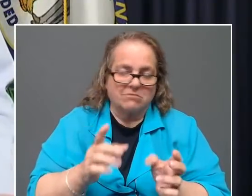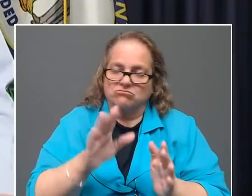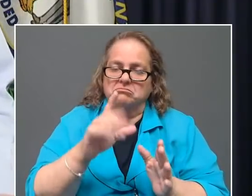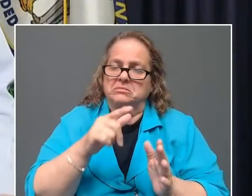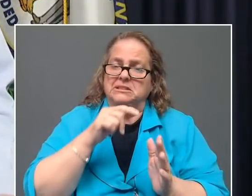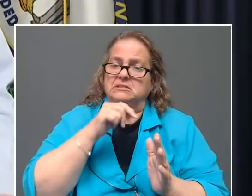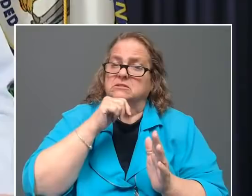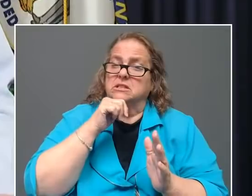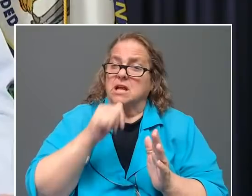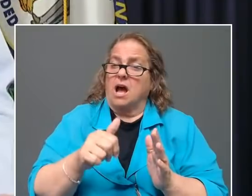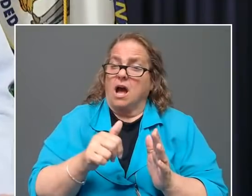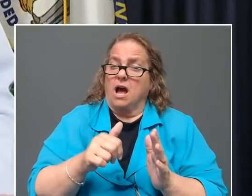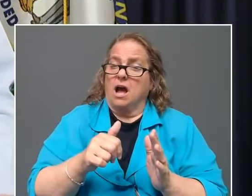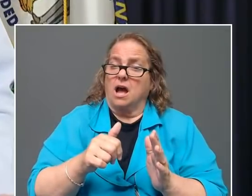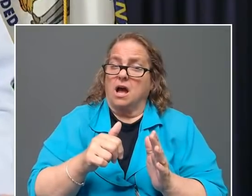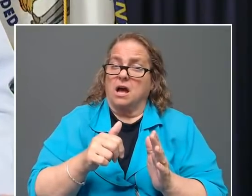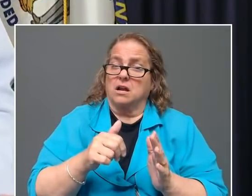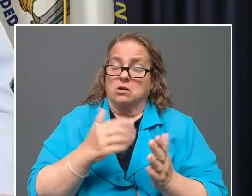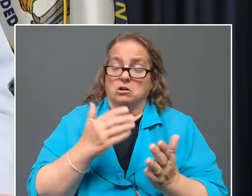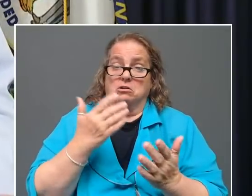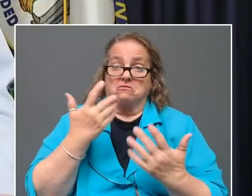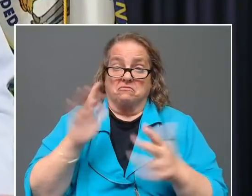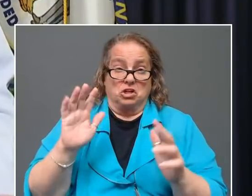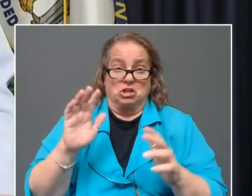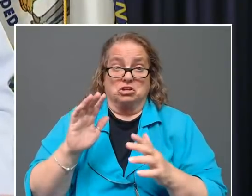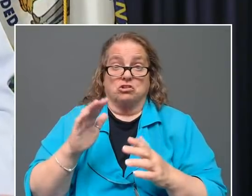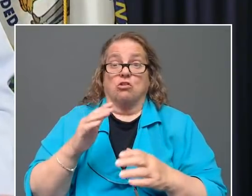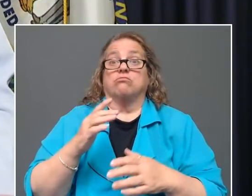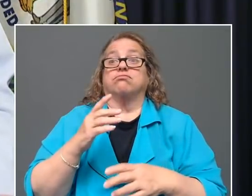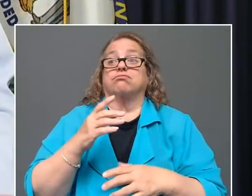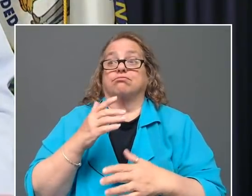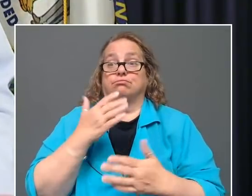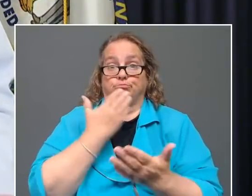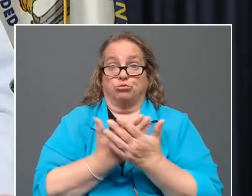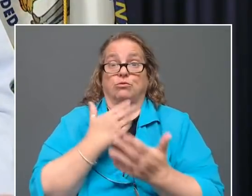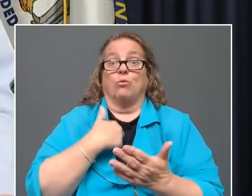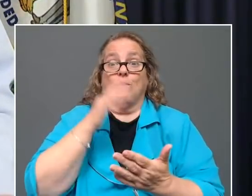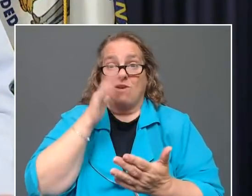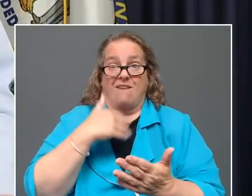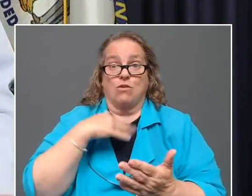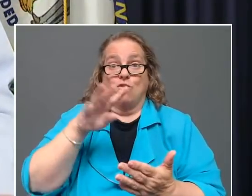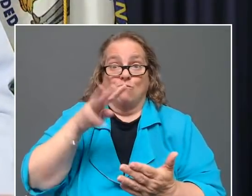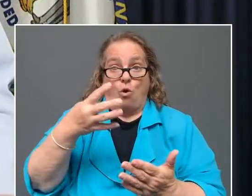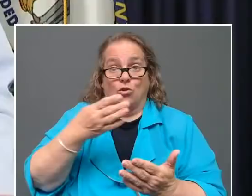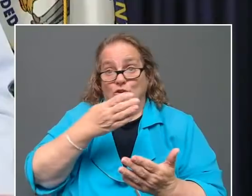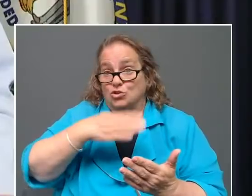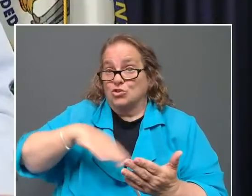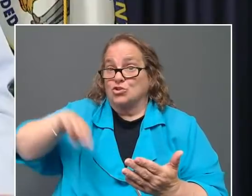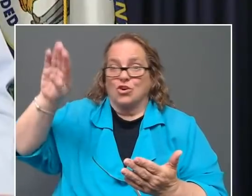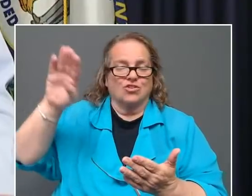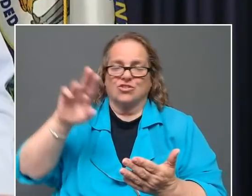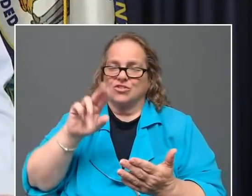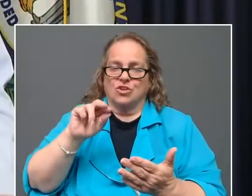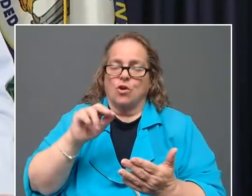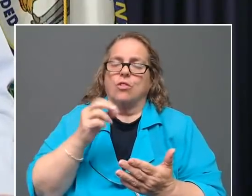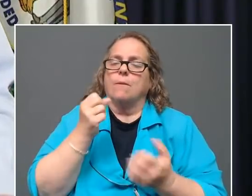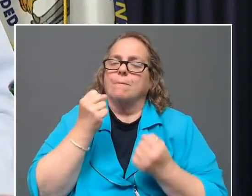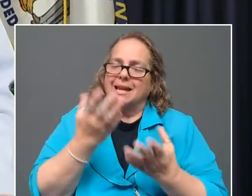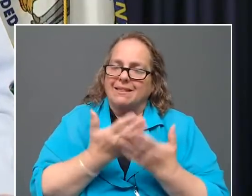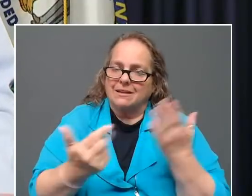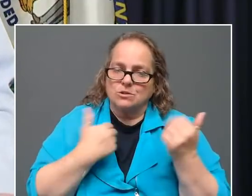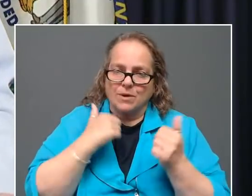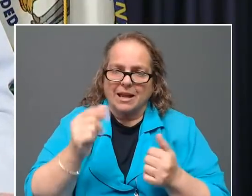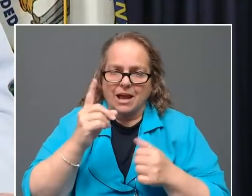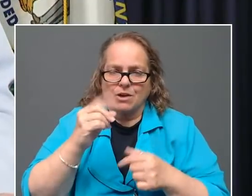have a fourth surge. Things we do right now can prevent that fourth surge, and we have had declining